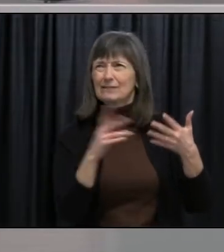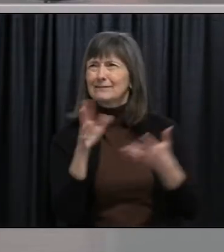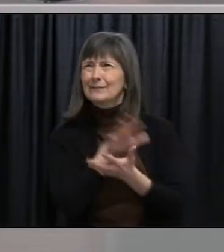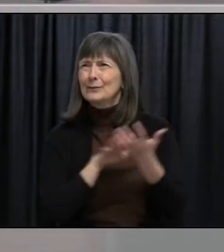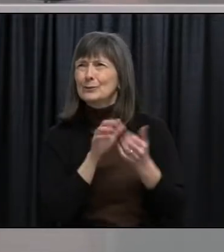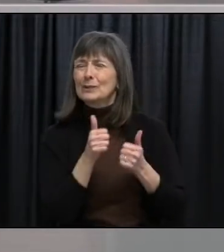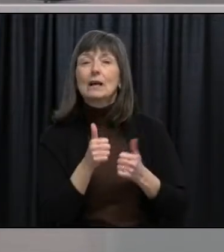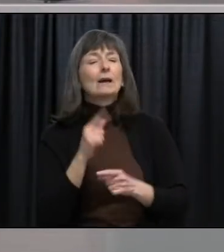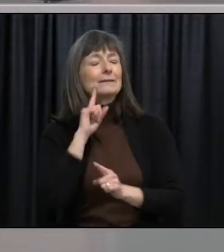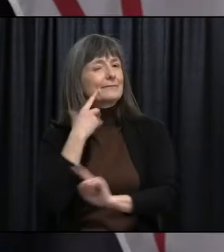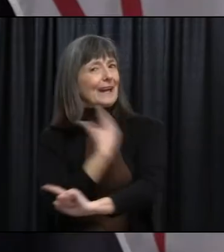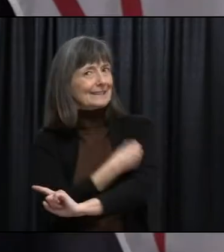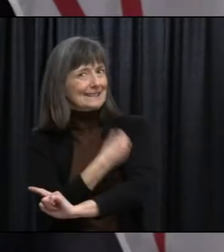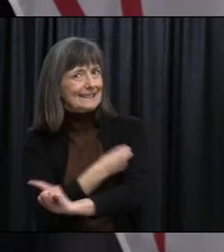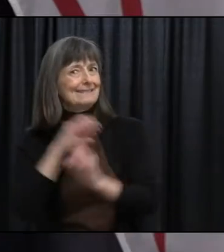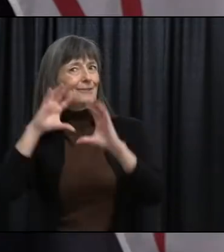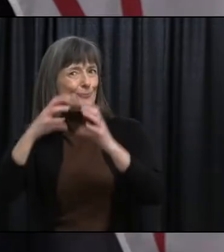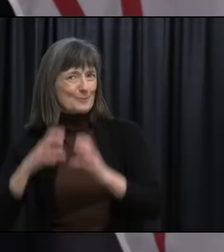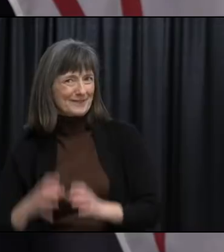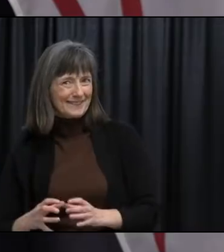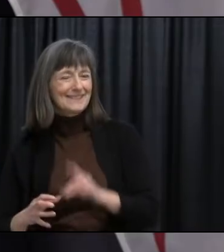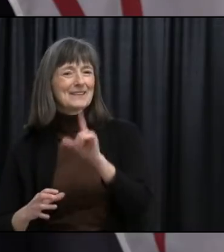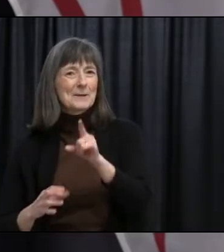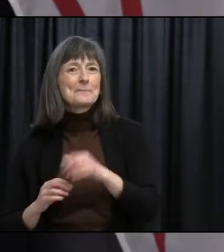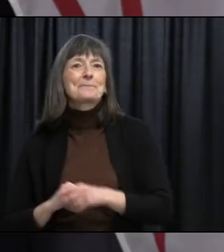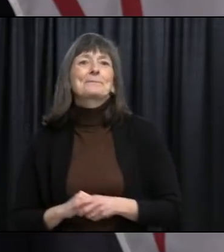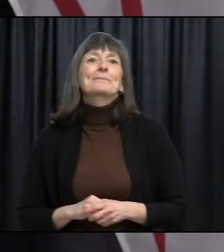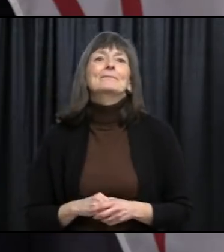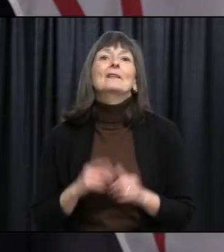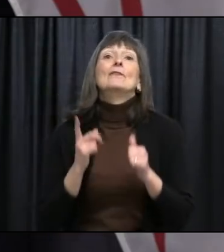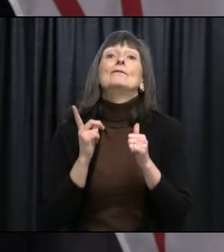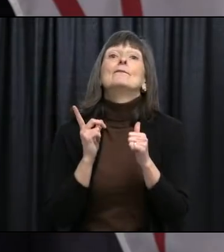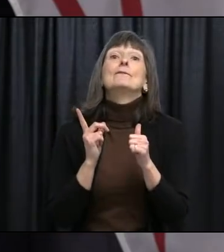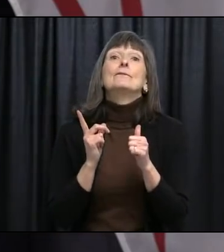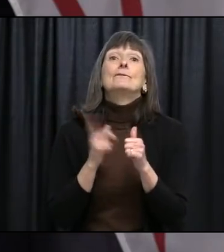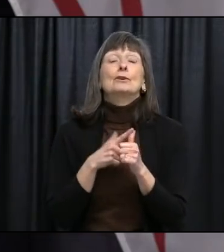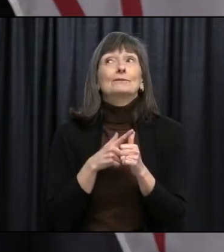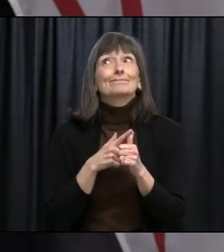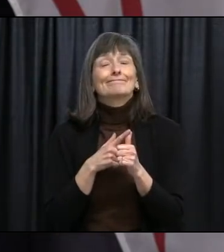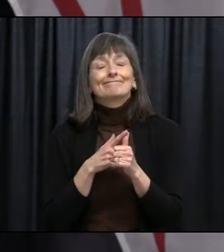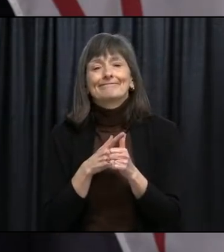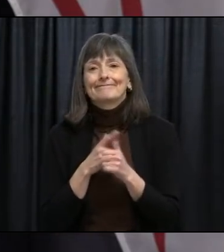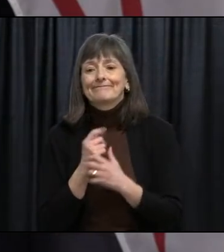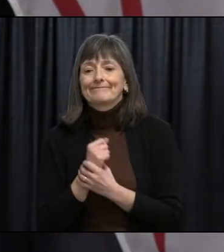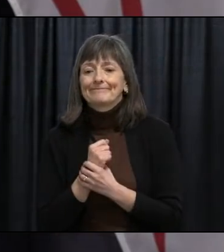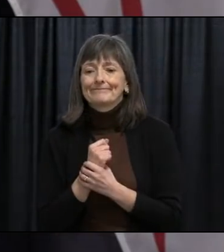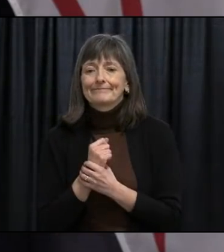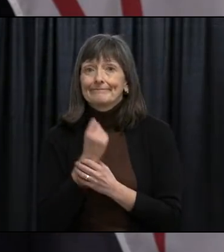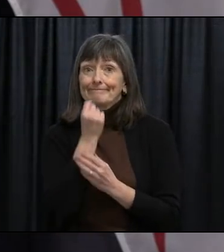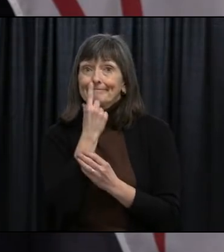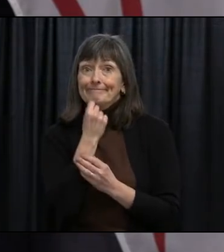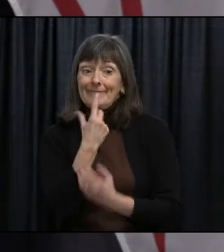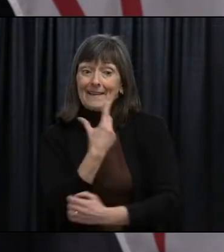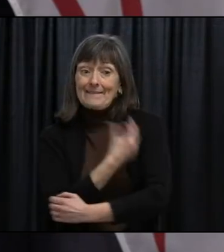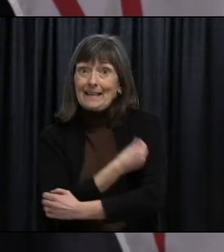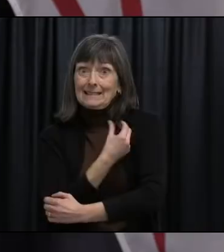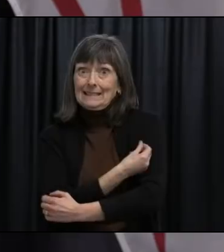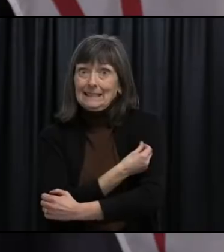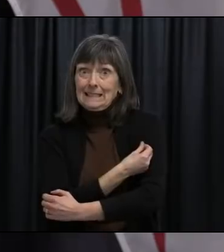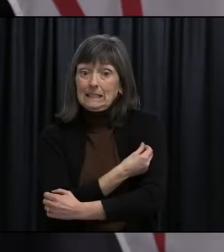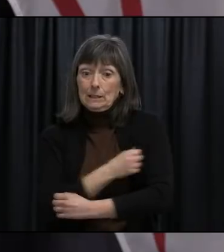the vaccination. Yeah, so what we have to remember is that we're still learning about how this vaccine will affect